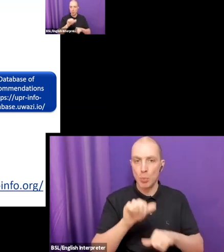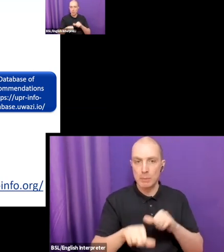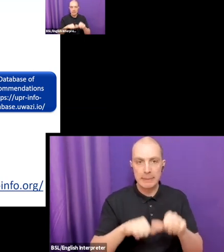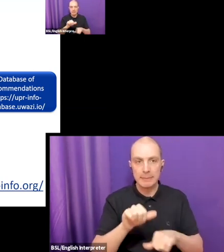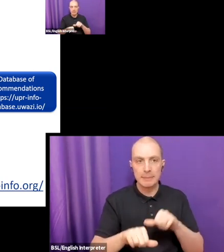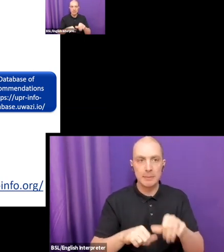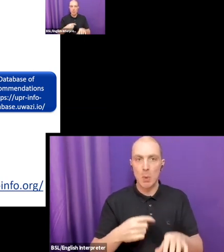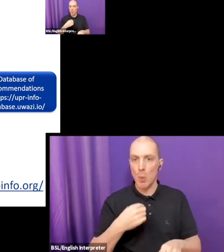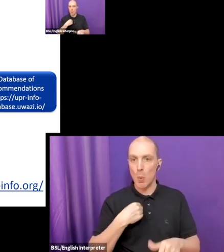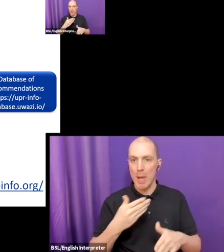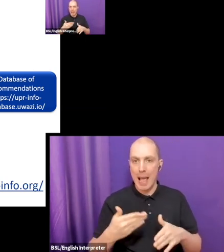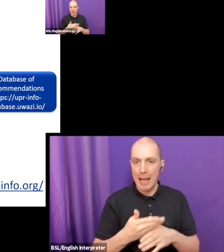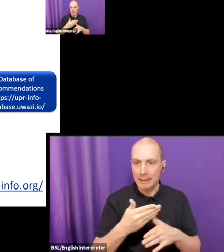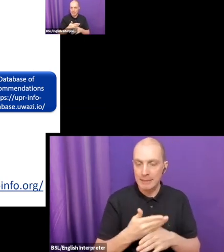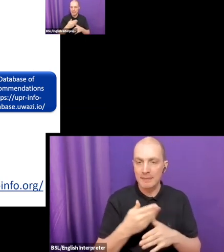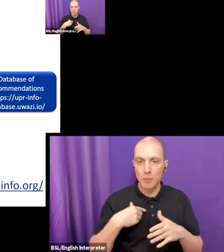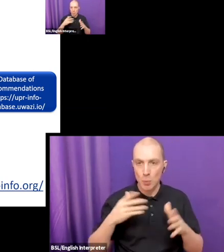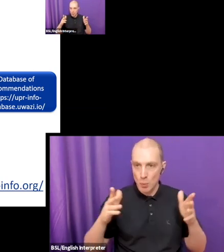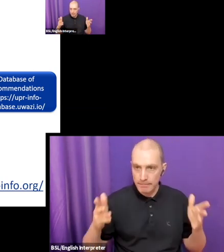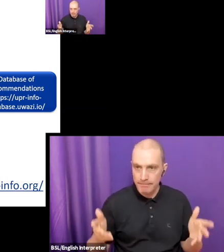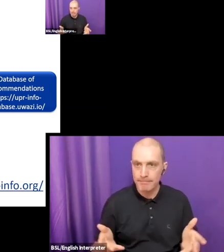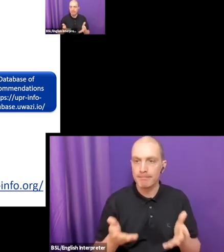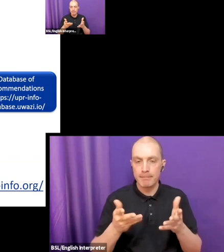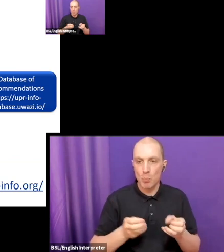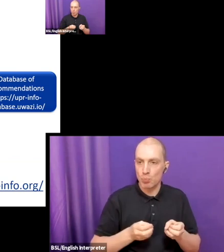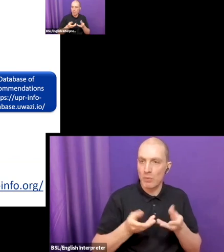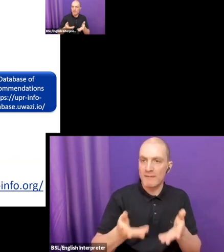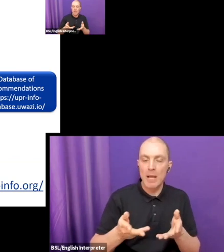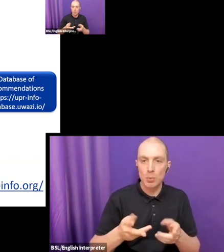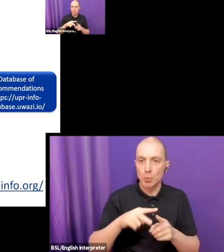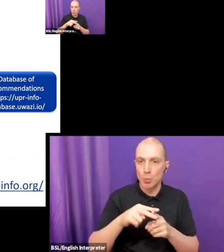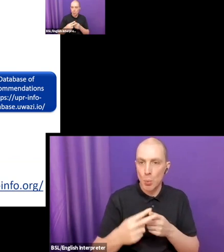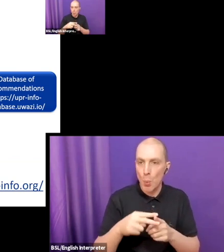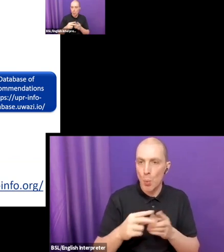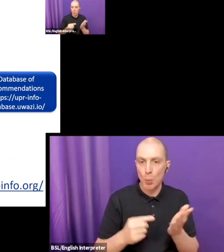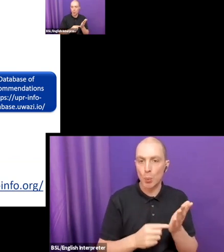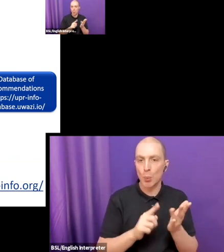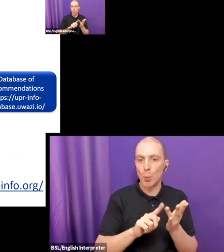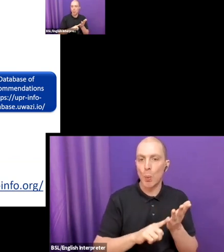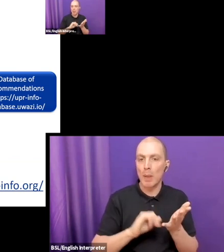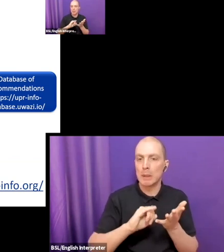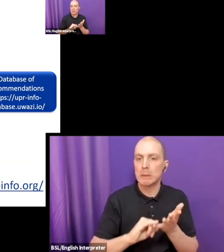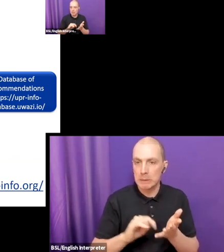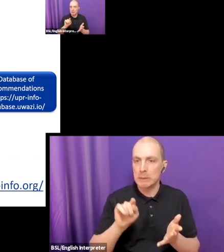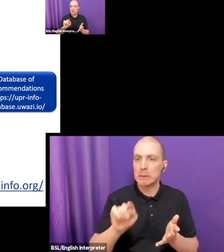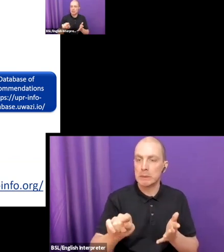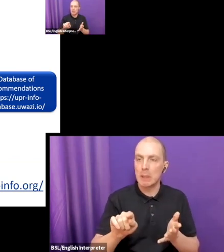activities of capacity building or providing tools such as UPR Info's database of recommendations, and we will see that maybe